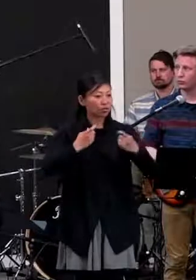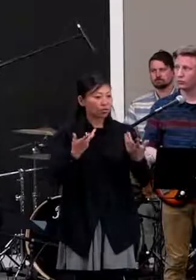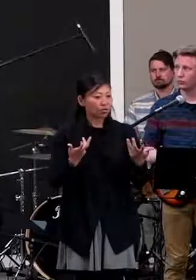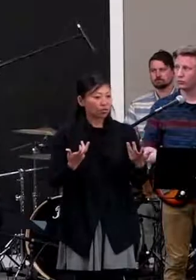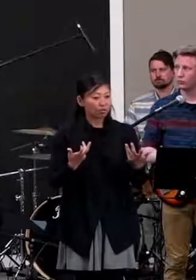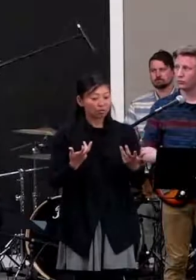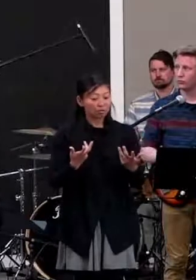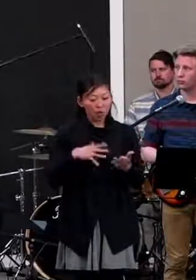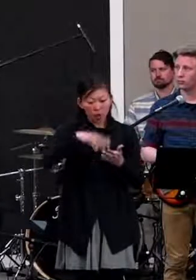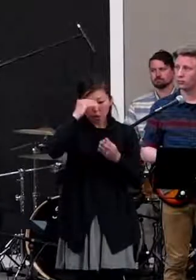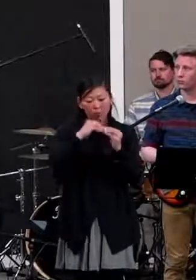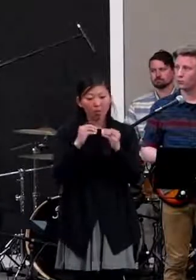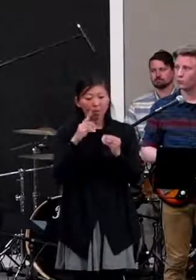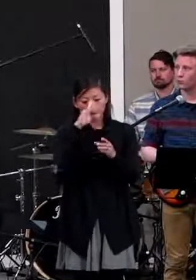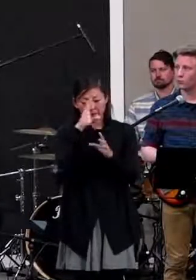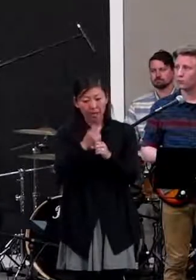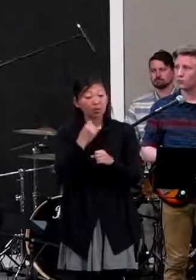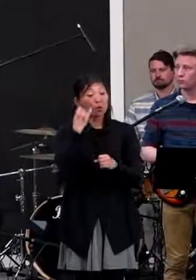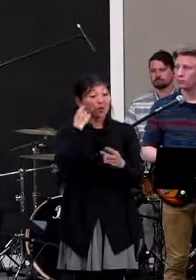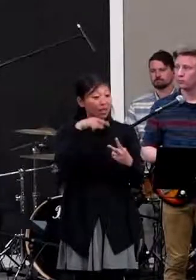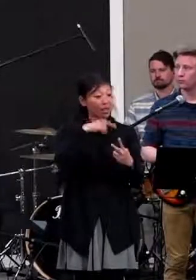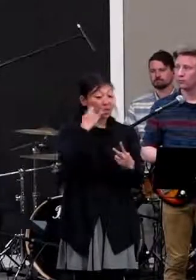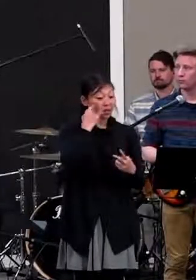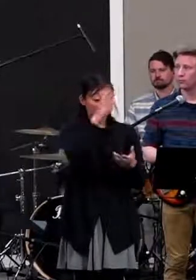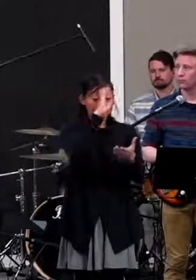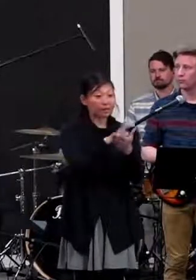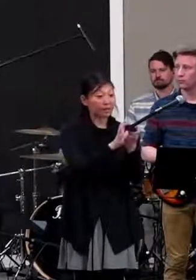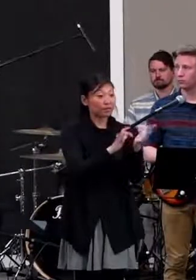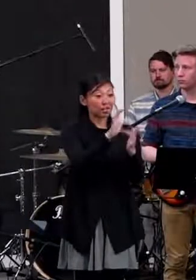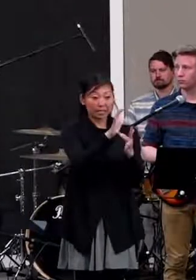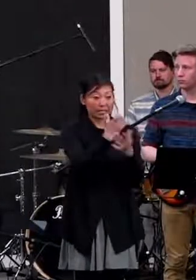thing. So if you are a follower of Jesus, or if